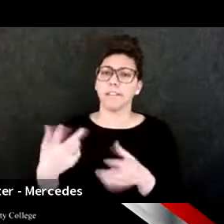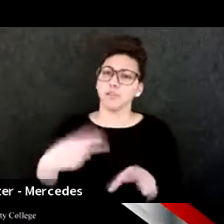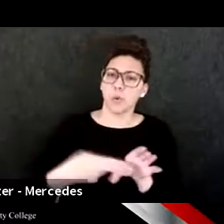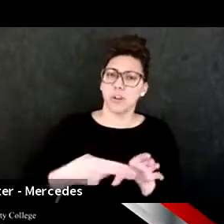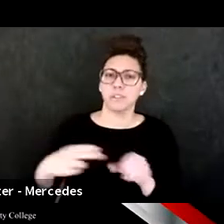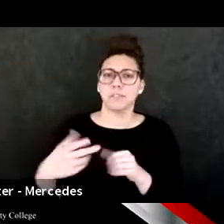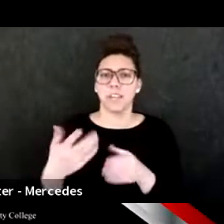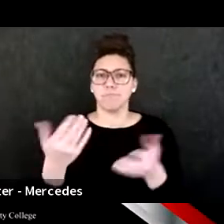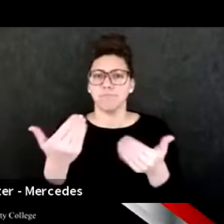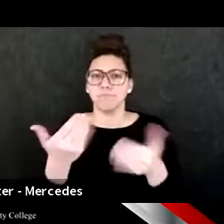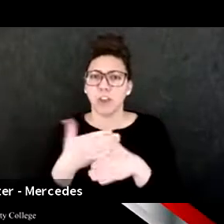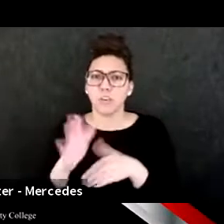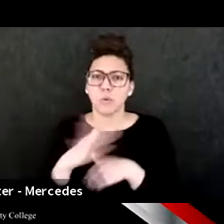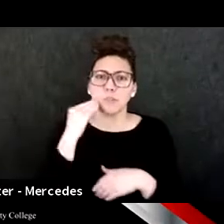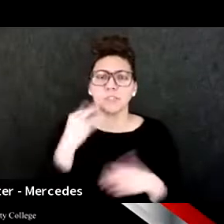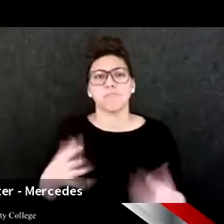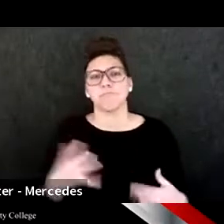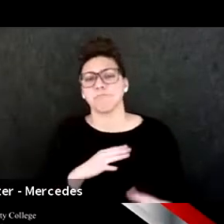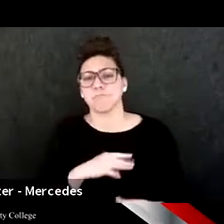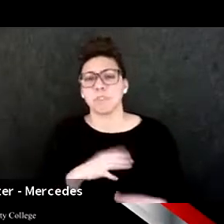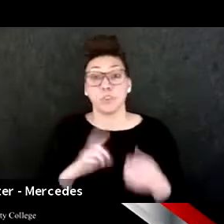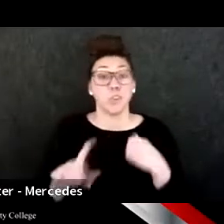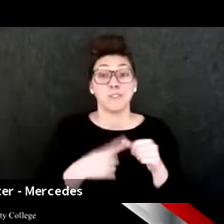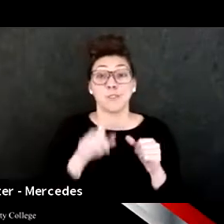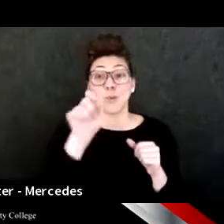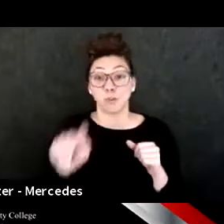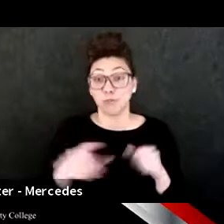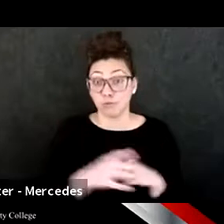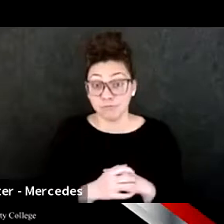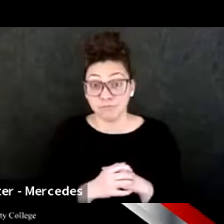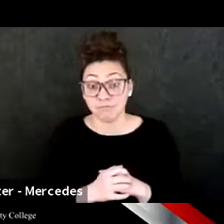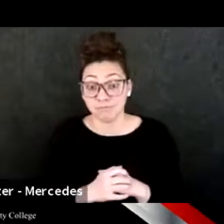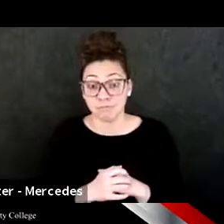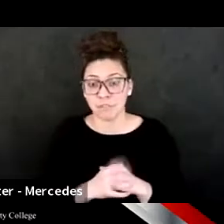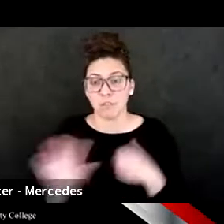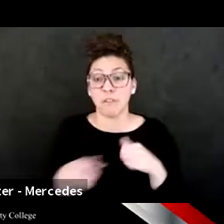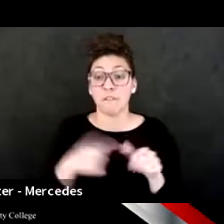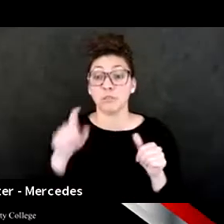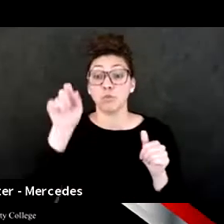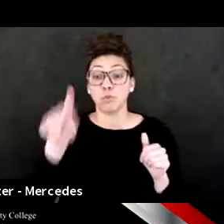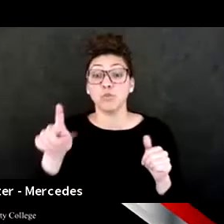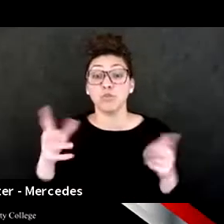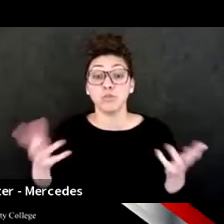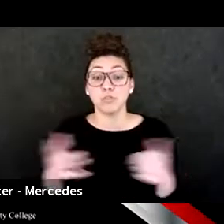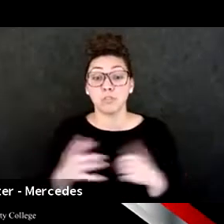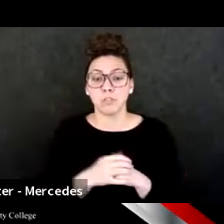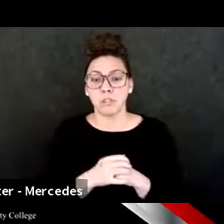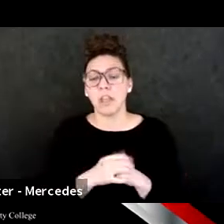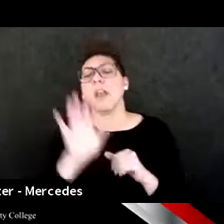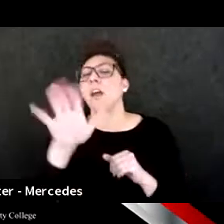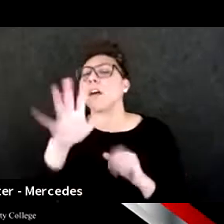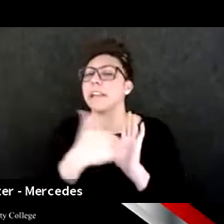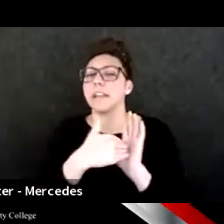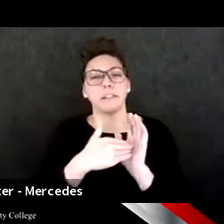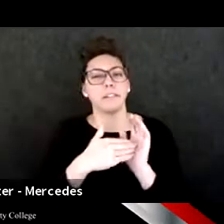So in terms of experiences, we'll start with the first question. The first question is, again, all of these questions will be directed